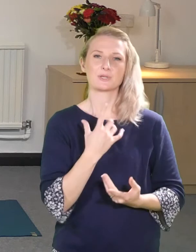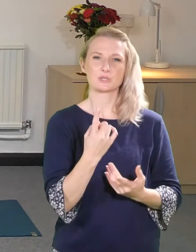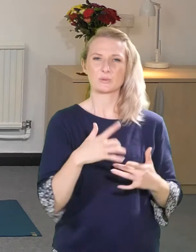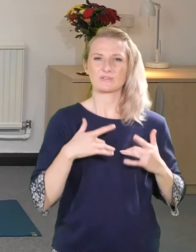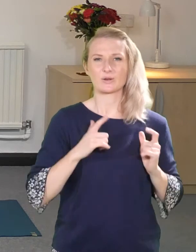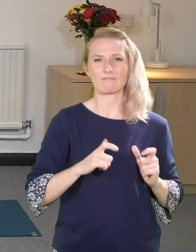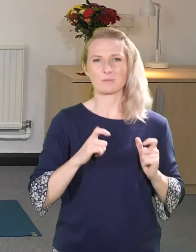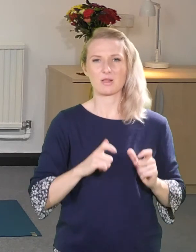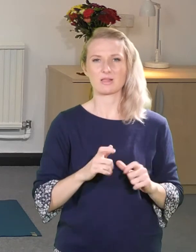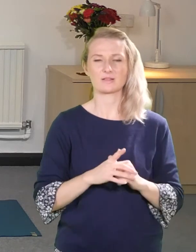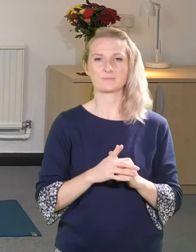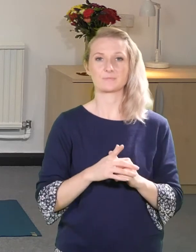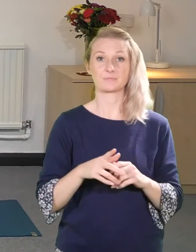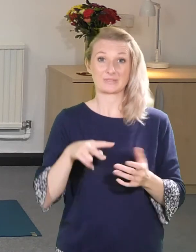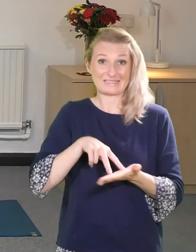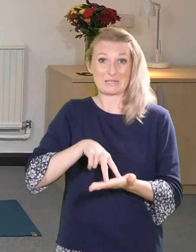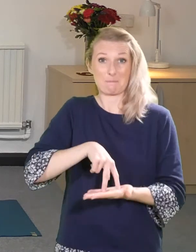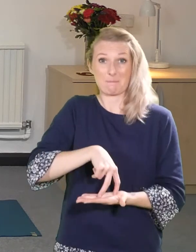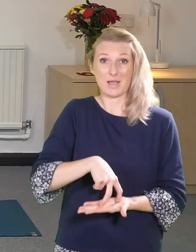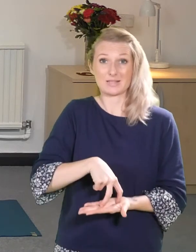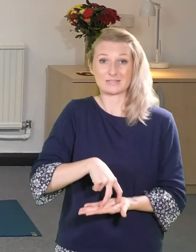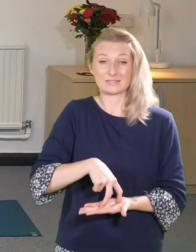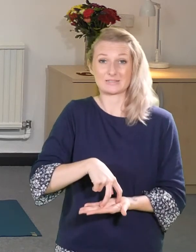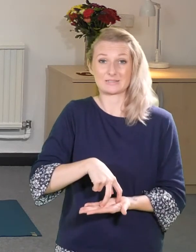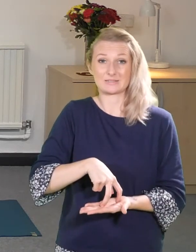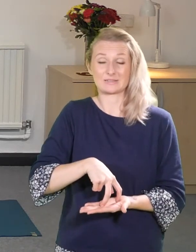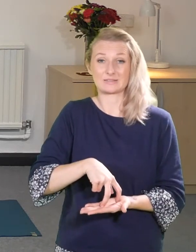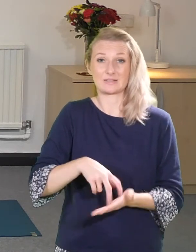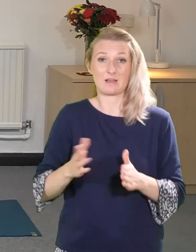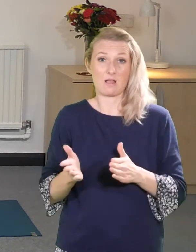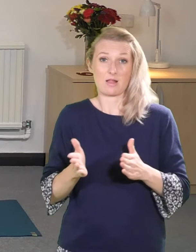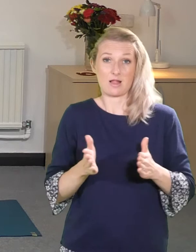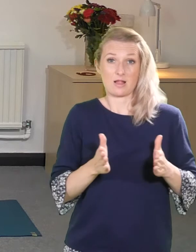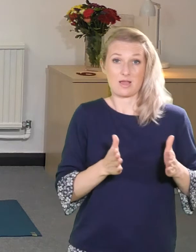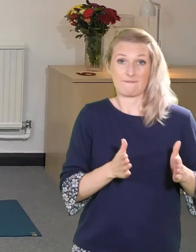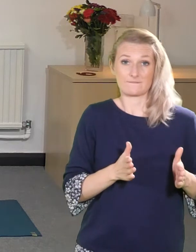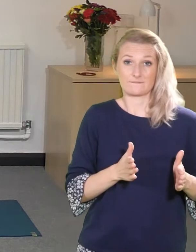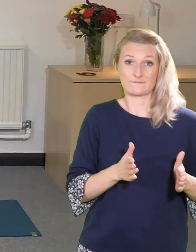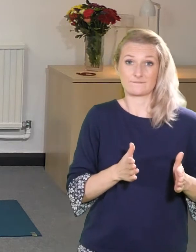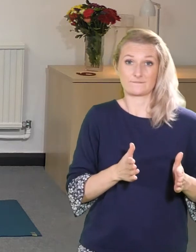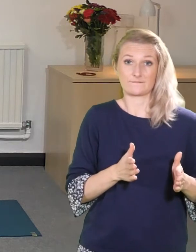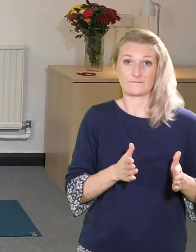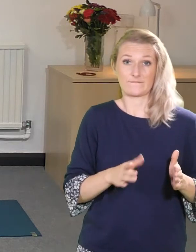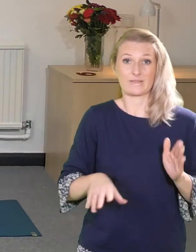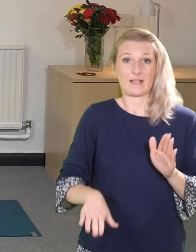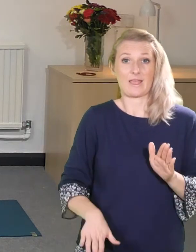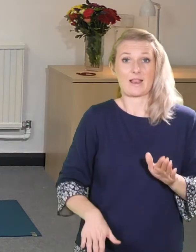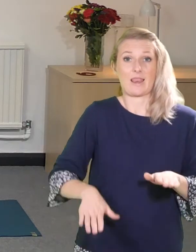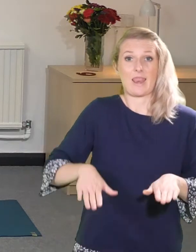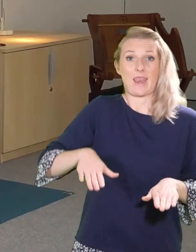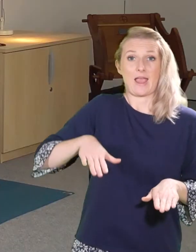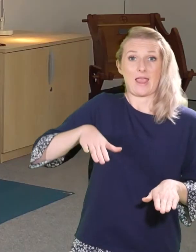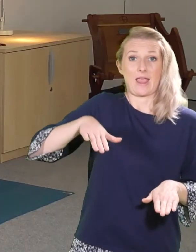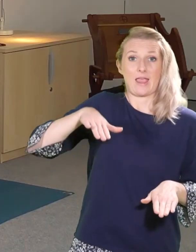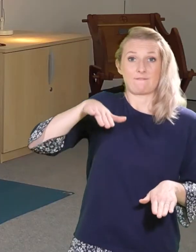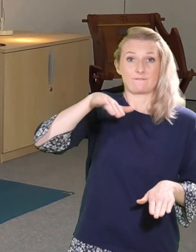Bend the knees, bring your weight to your left foot and leg, and then lift